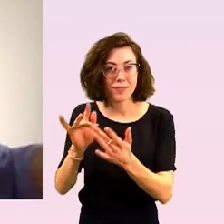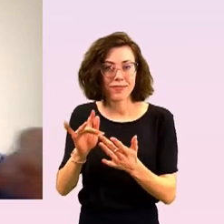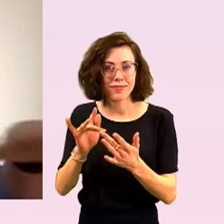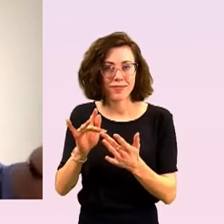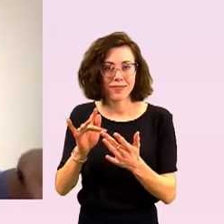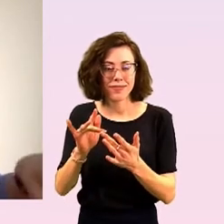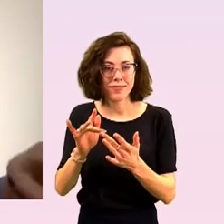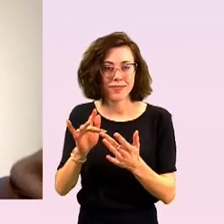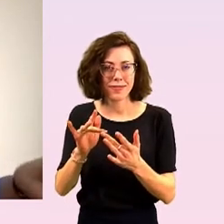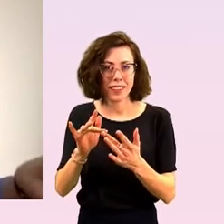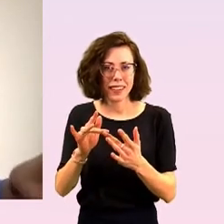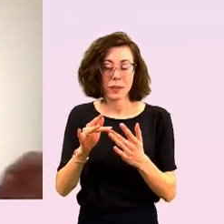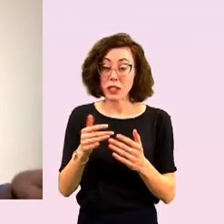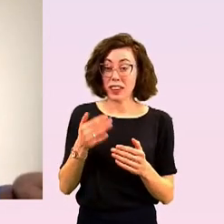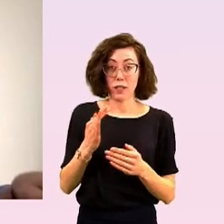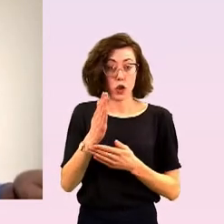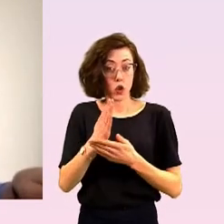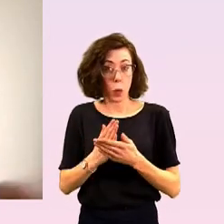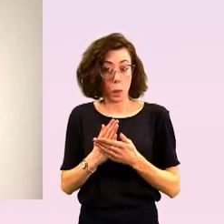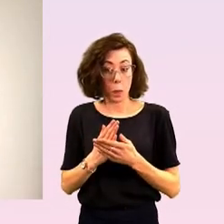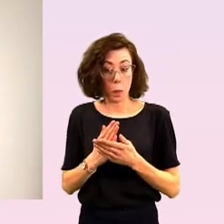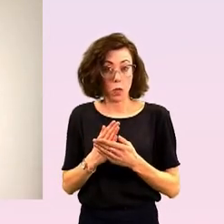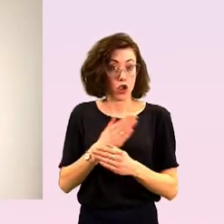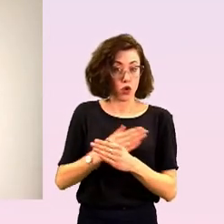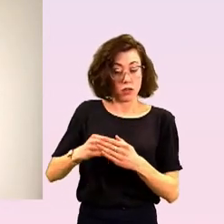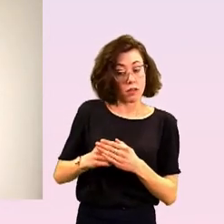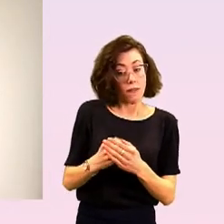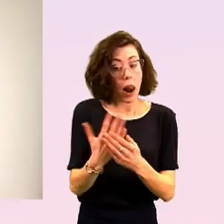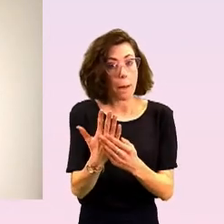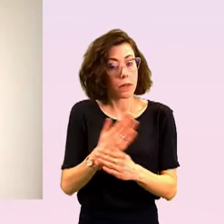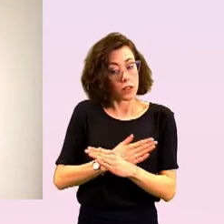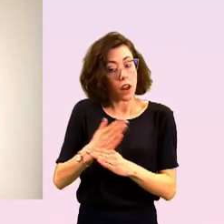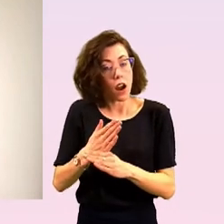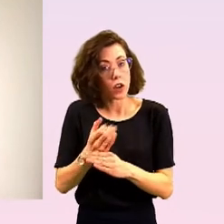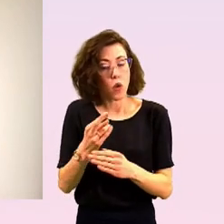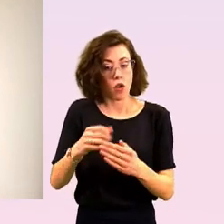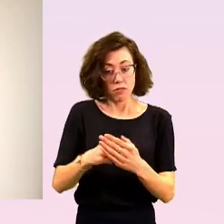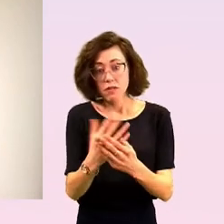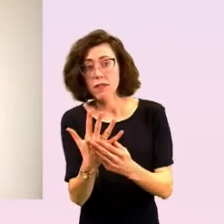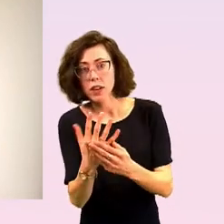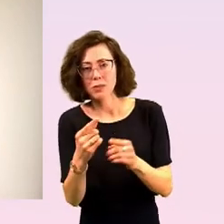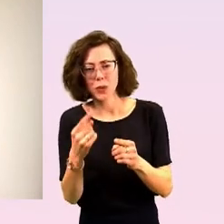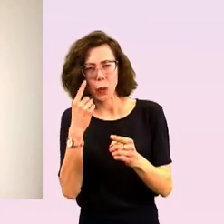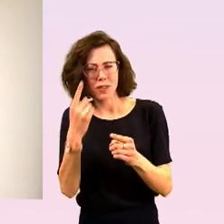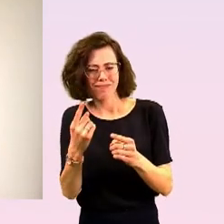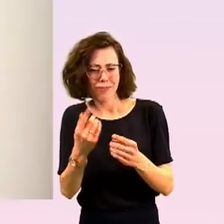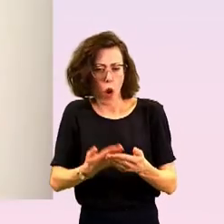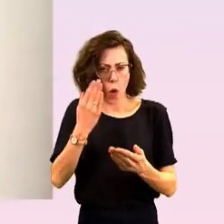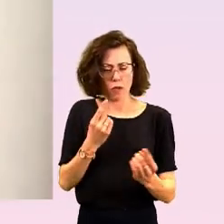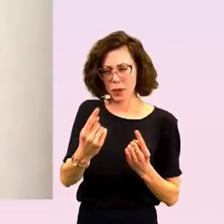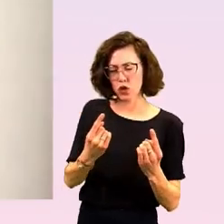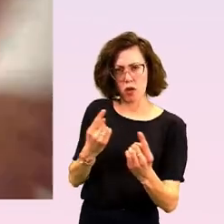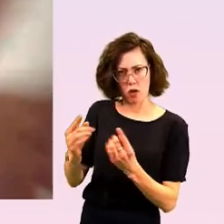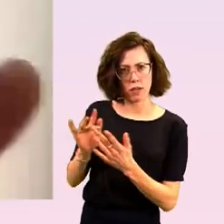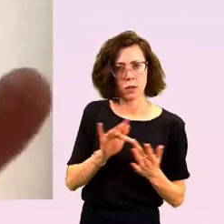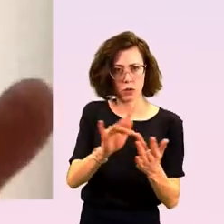at different stages of development. I think that's really important. It strikes me too that there's an enormous value